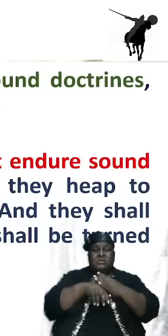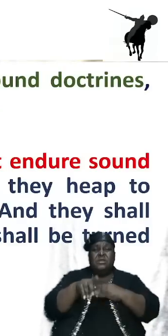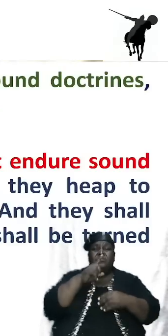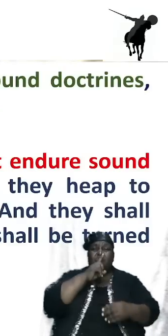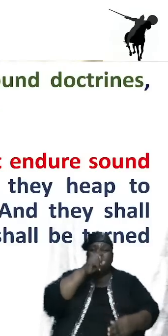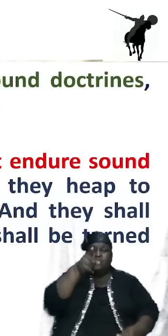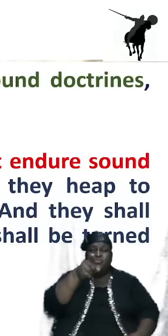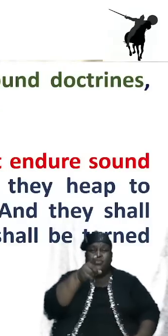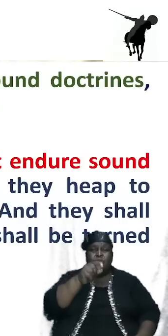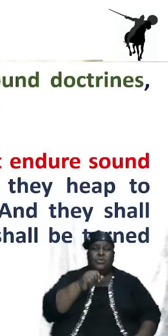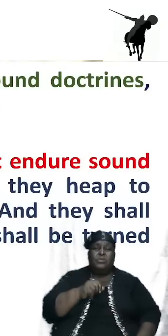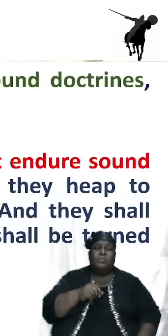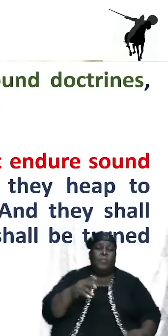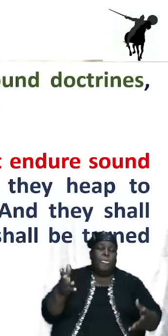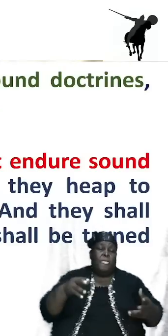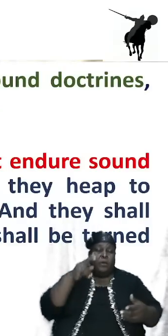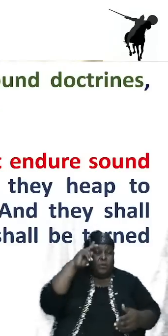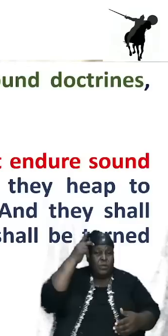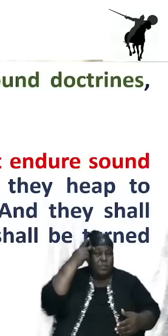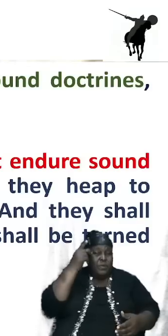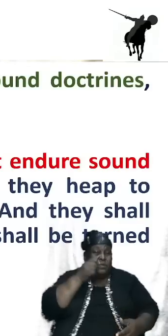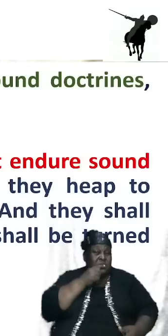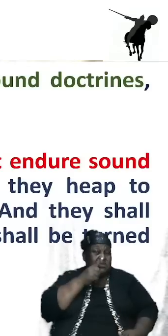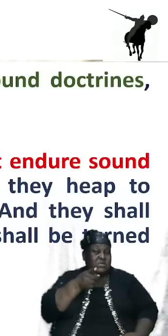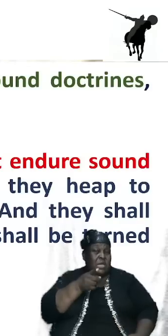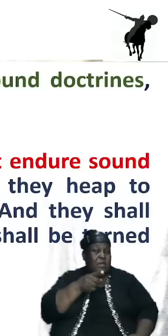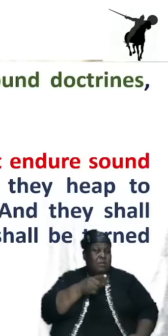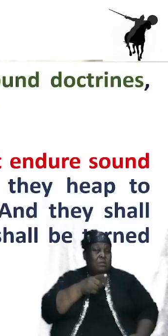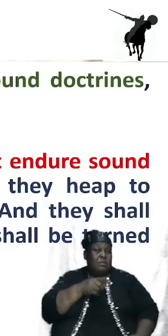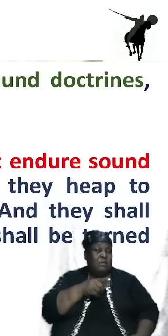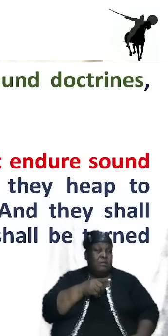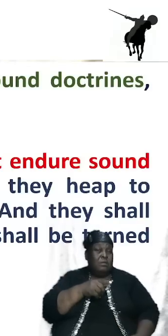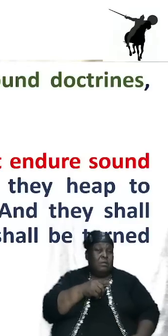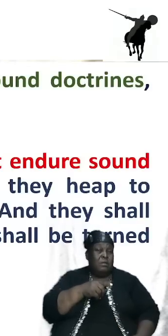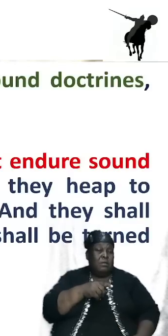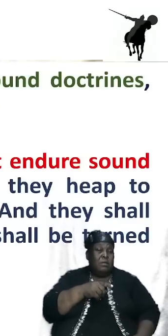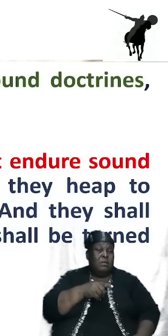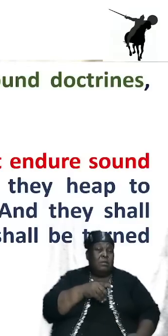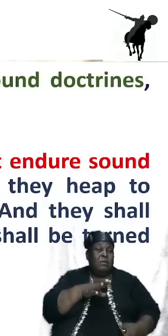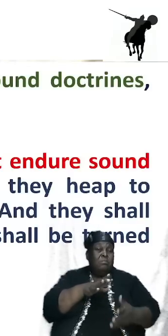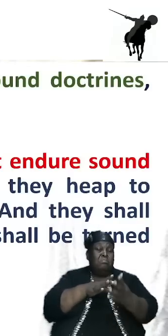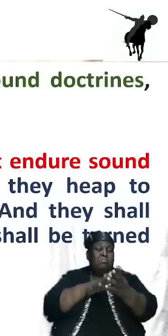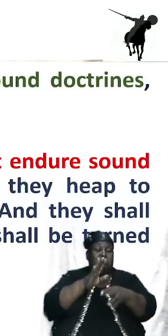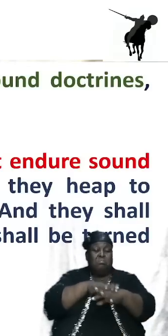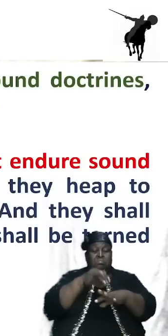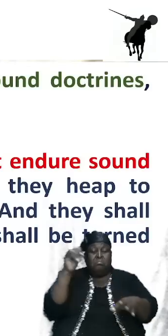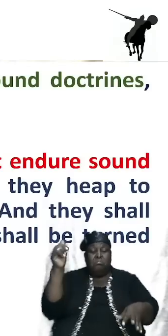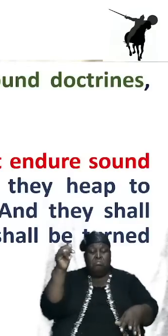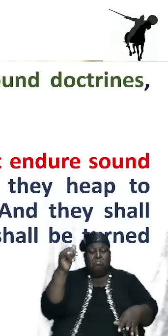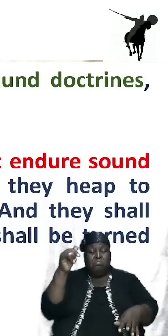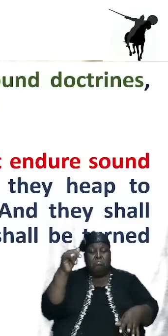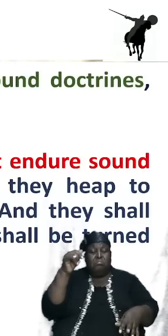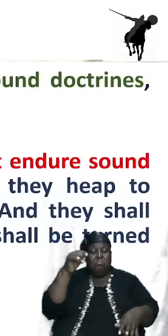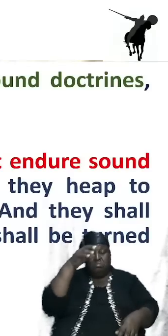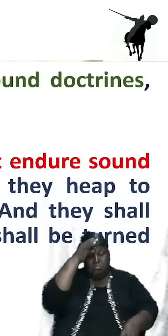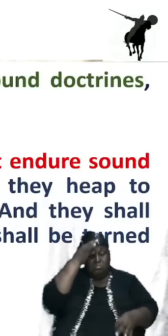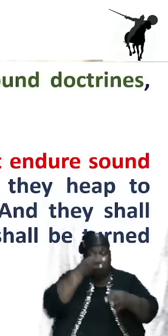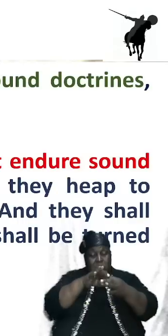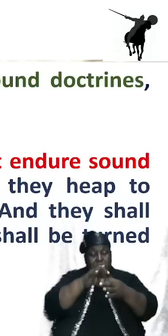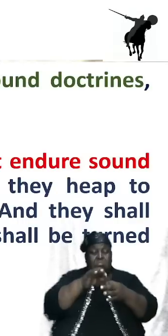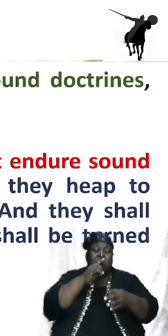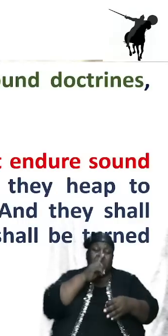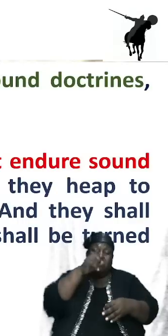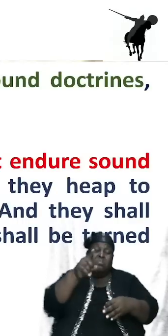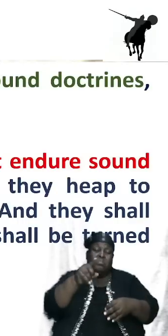In essence, what Paul was saying is that the passage is calling us to remain faithful to the truth of the